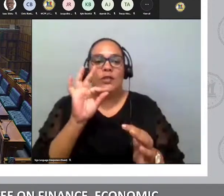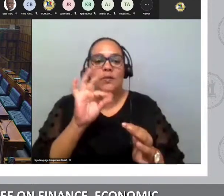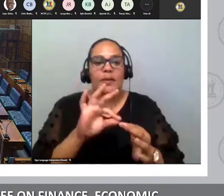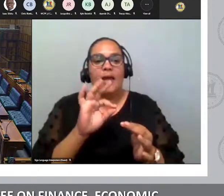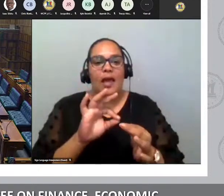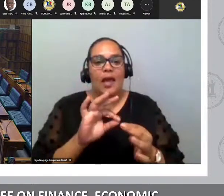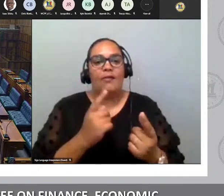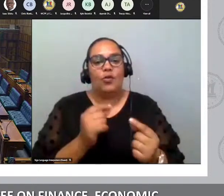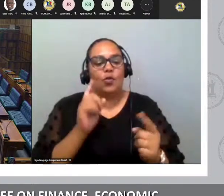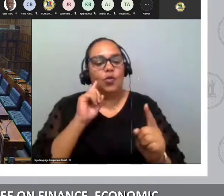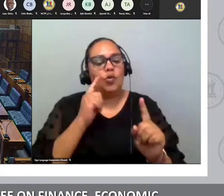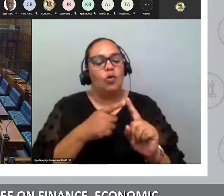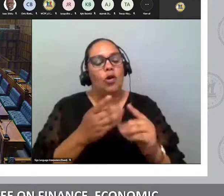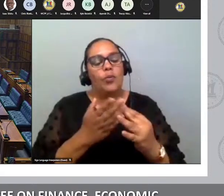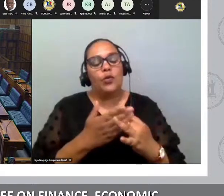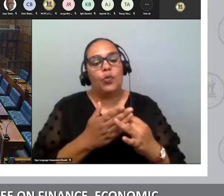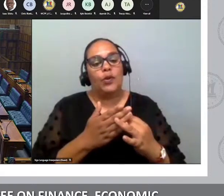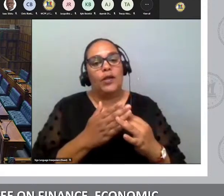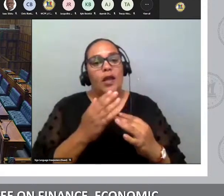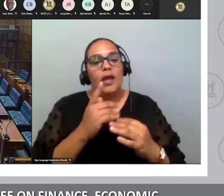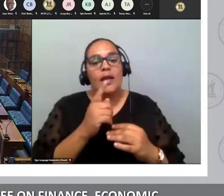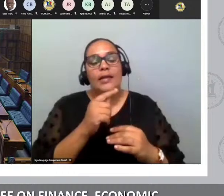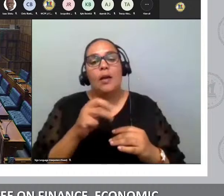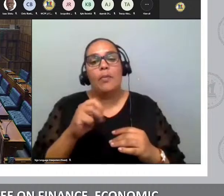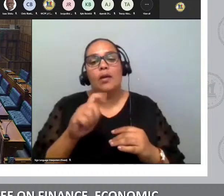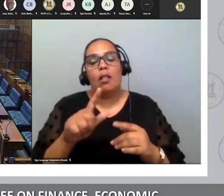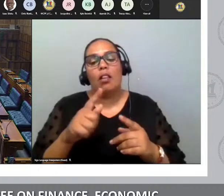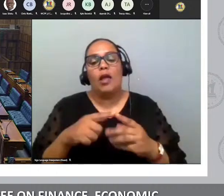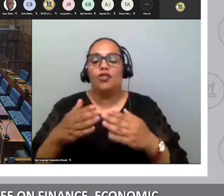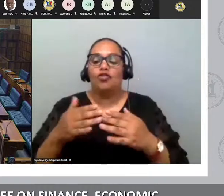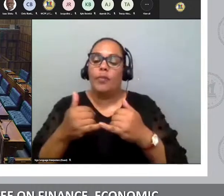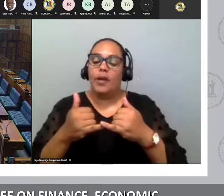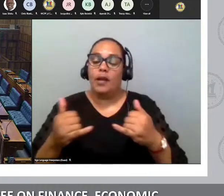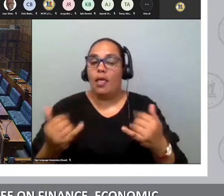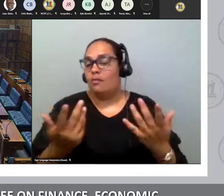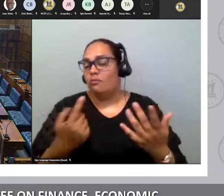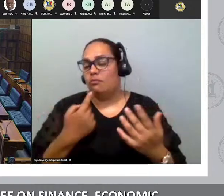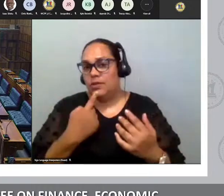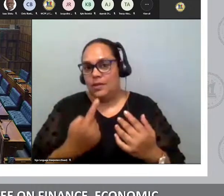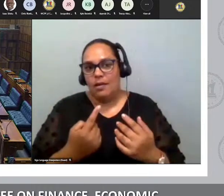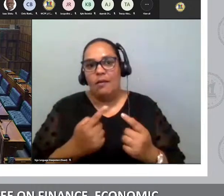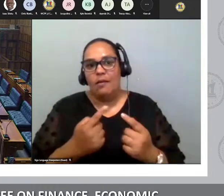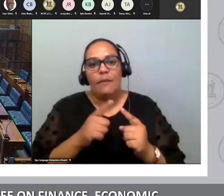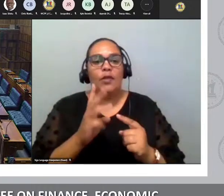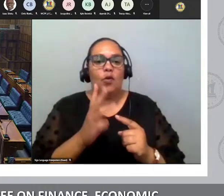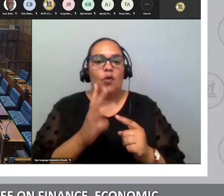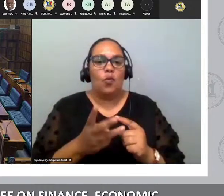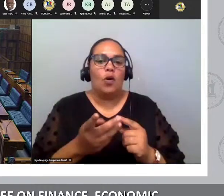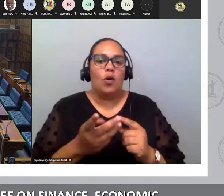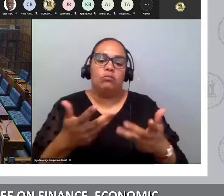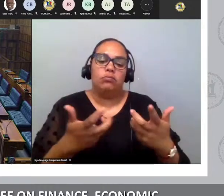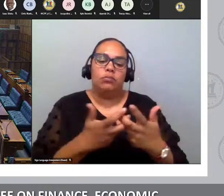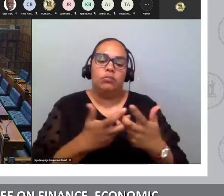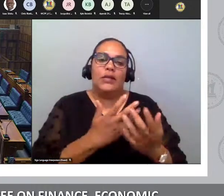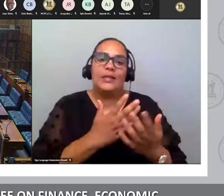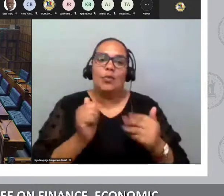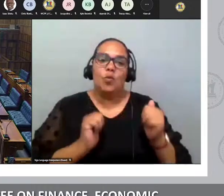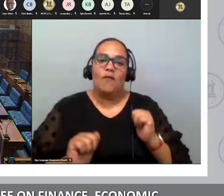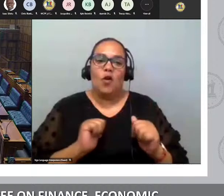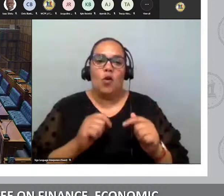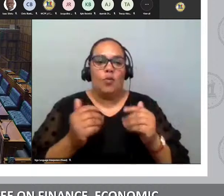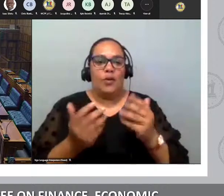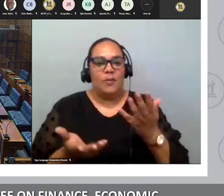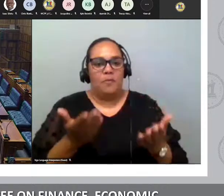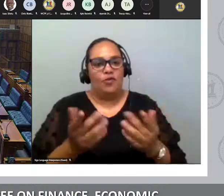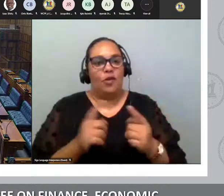commercial targets between the terminal operator and the shipping line per se um that they will then talk to some of the performance measures